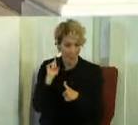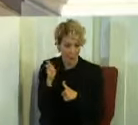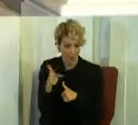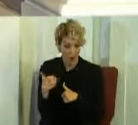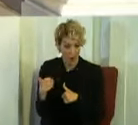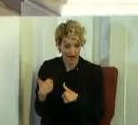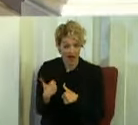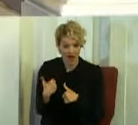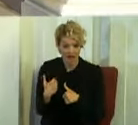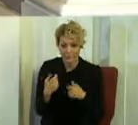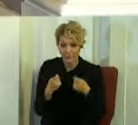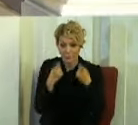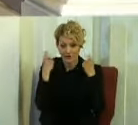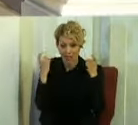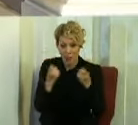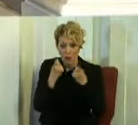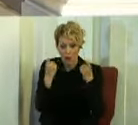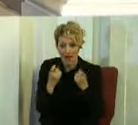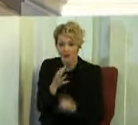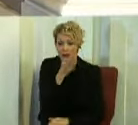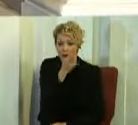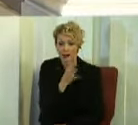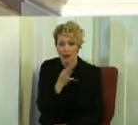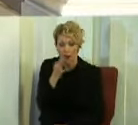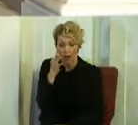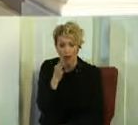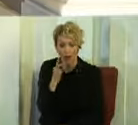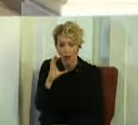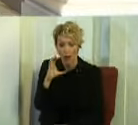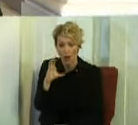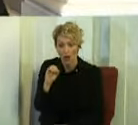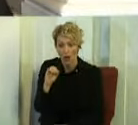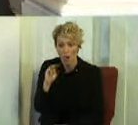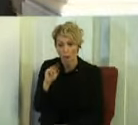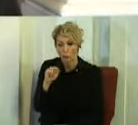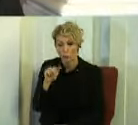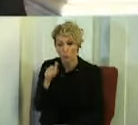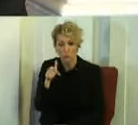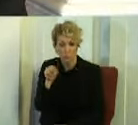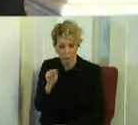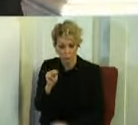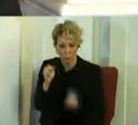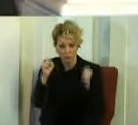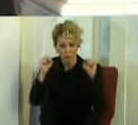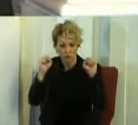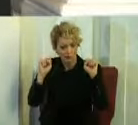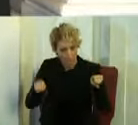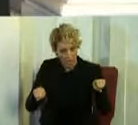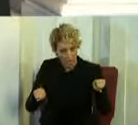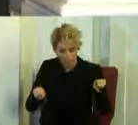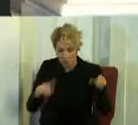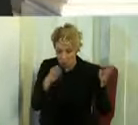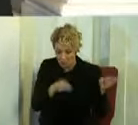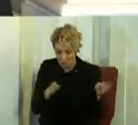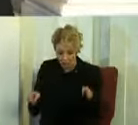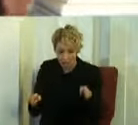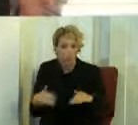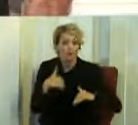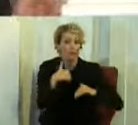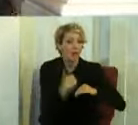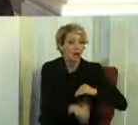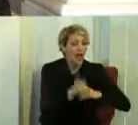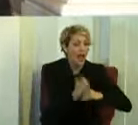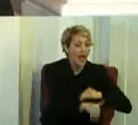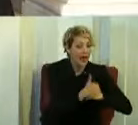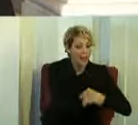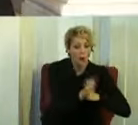we do celebrate communion here in our church. And we invite you right now to go and find perhaps a piece of bread or some juice or anything that